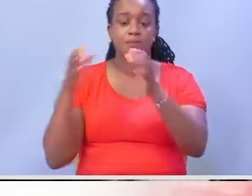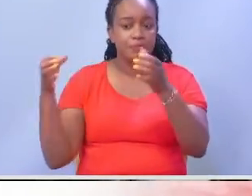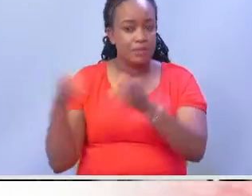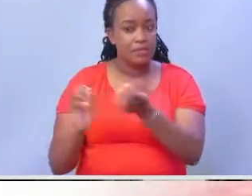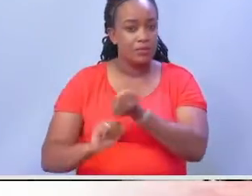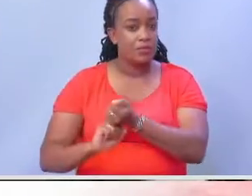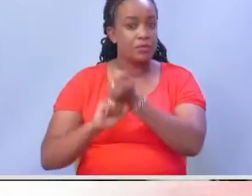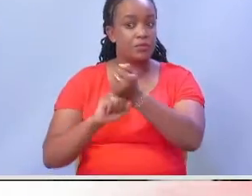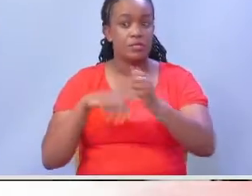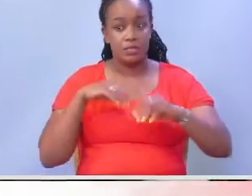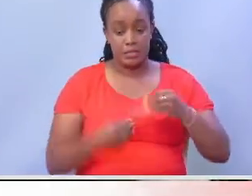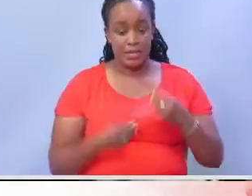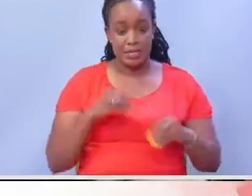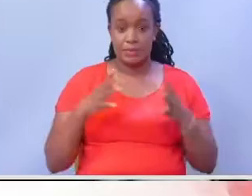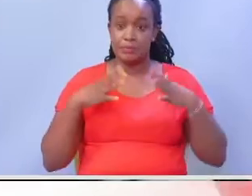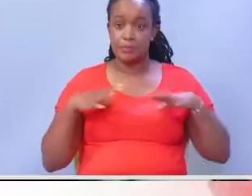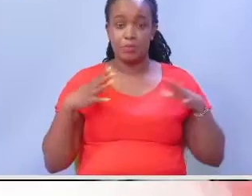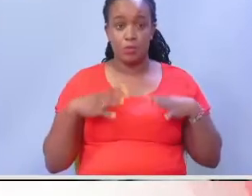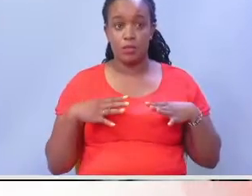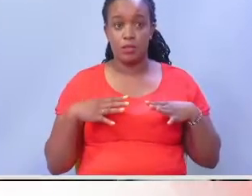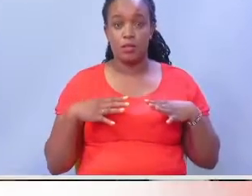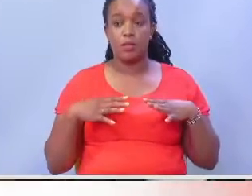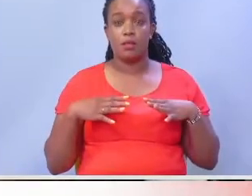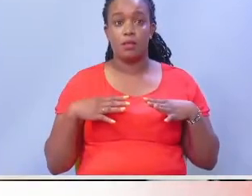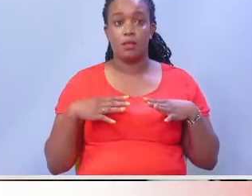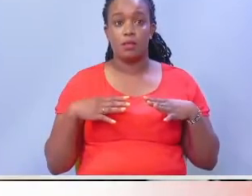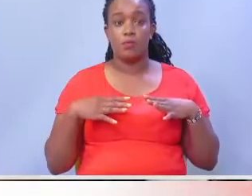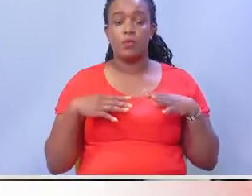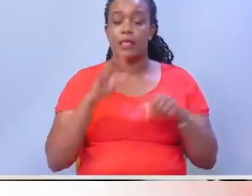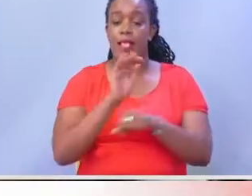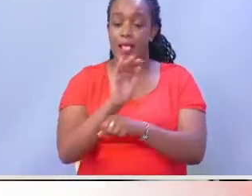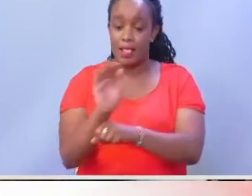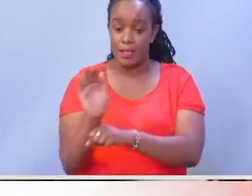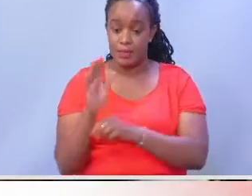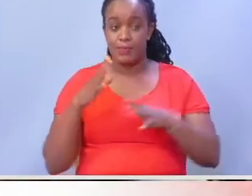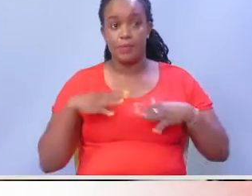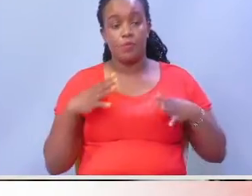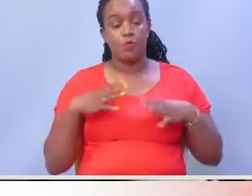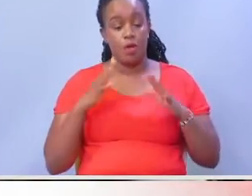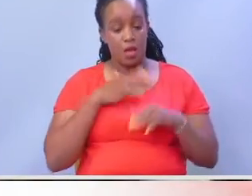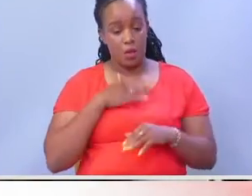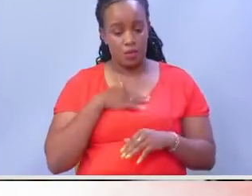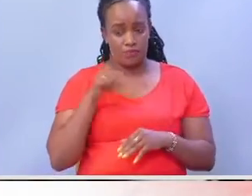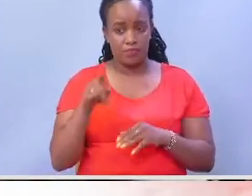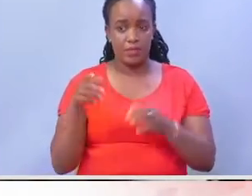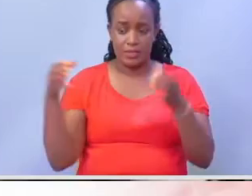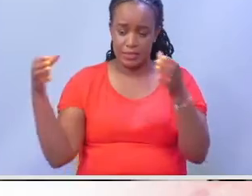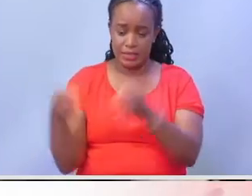na zote za Kenya. Kwa hivyo ile kitu naomba watu wetu. Hii chama